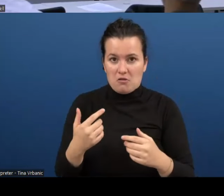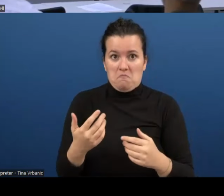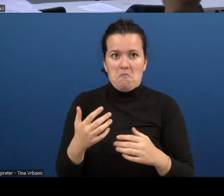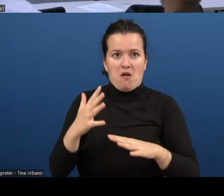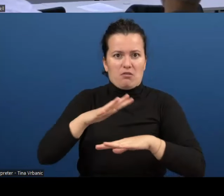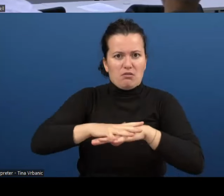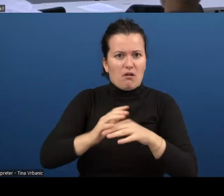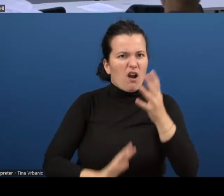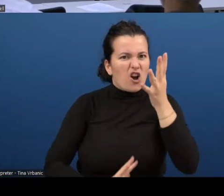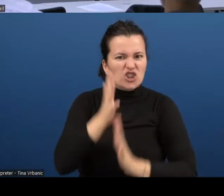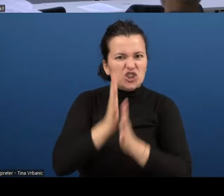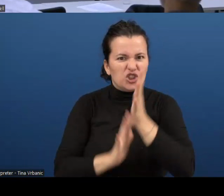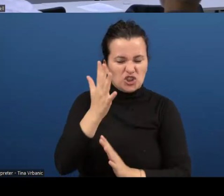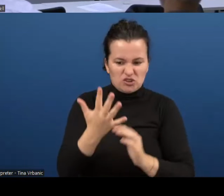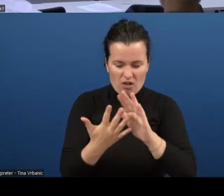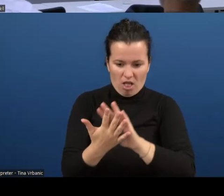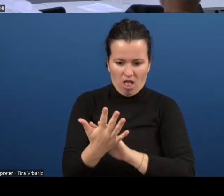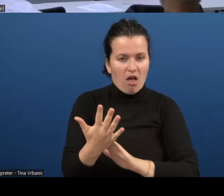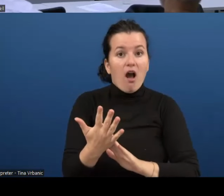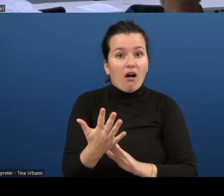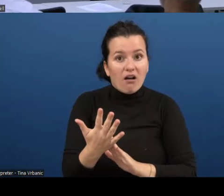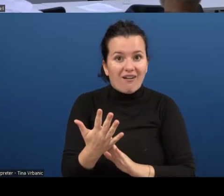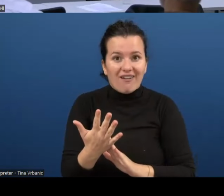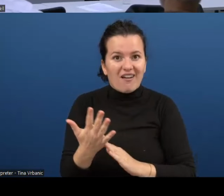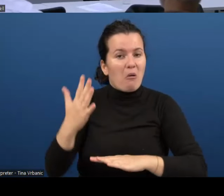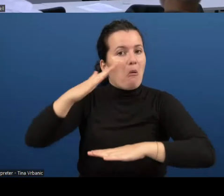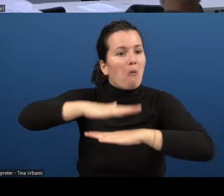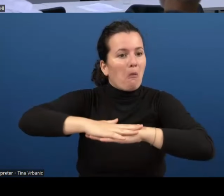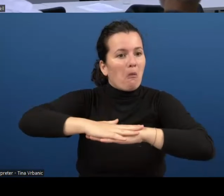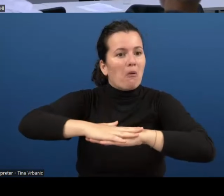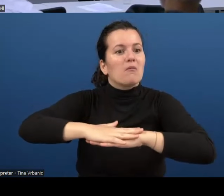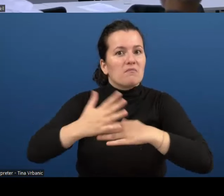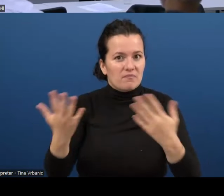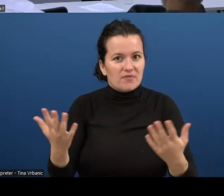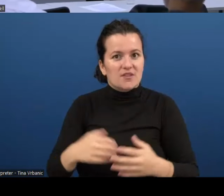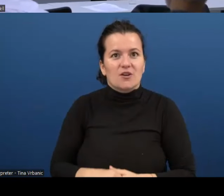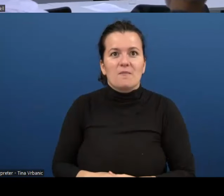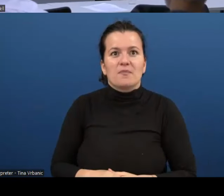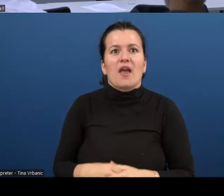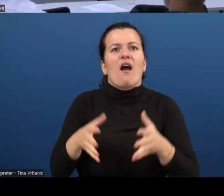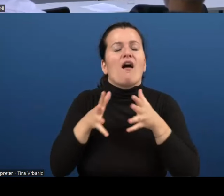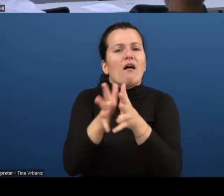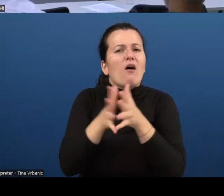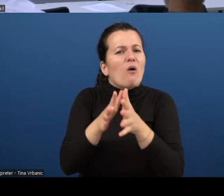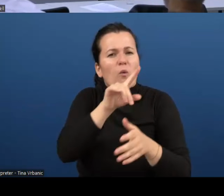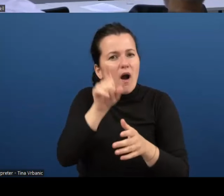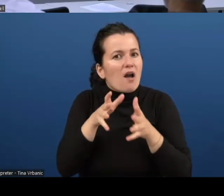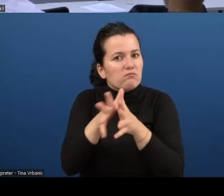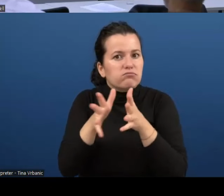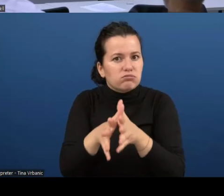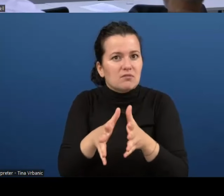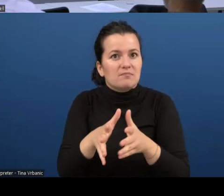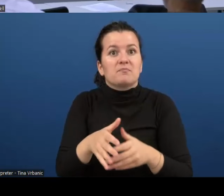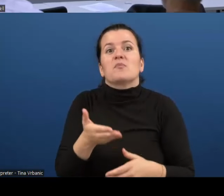sensation. And well, I'm not going into any explanation now, but it has to do